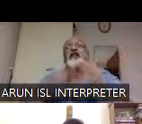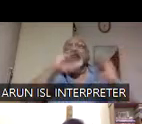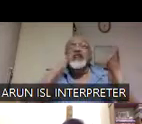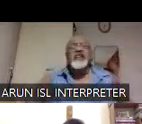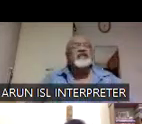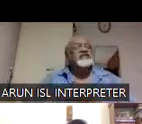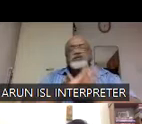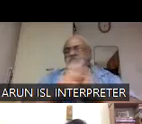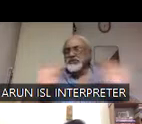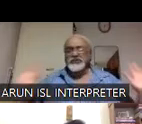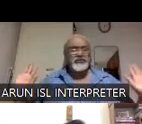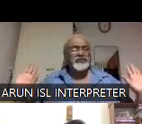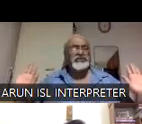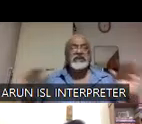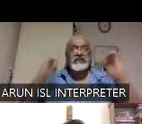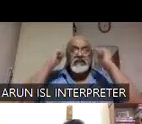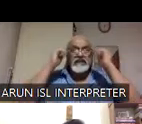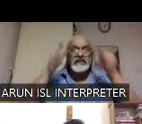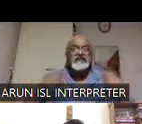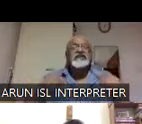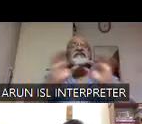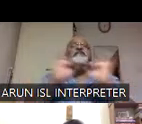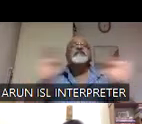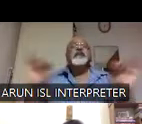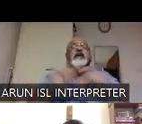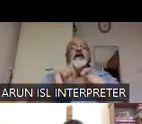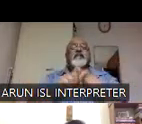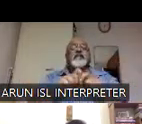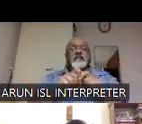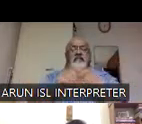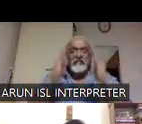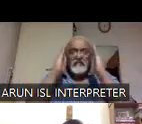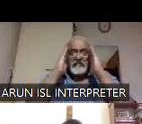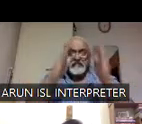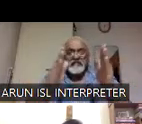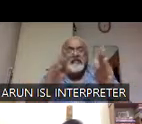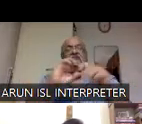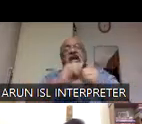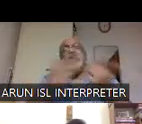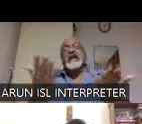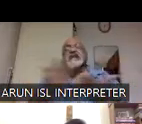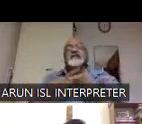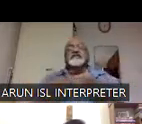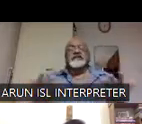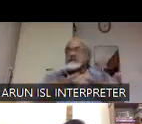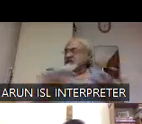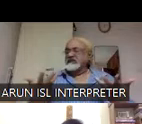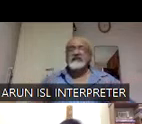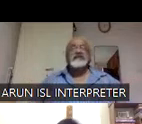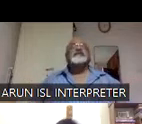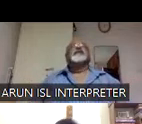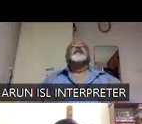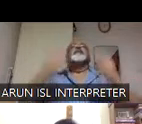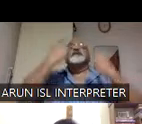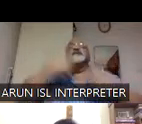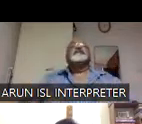very functional perspective. So a disability is any condition that makes it more difficult for a person to